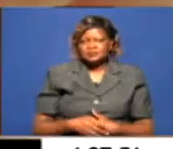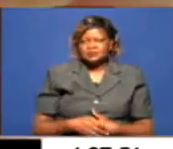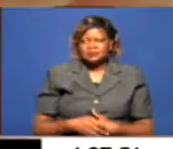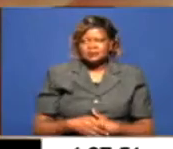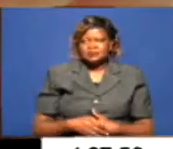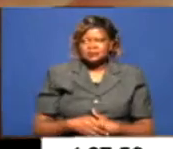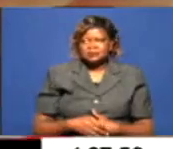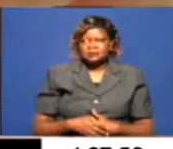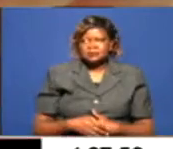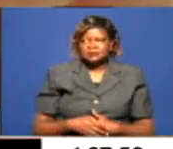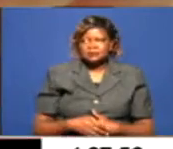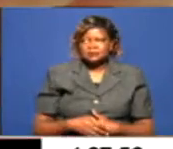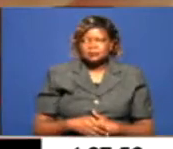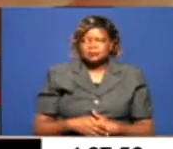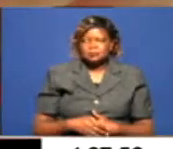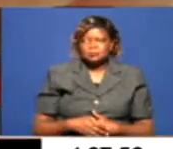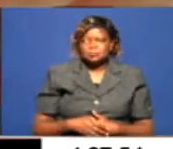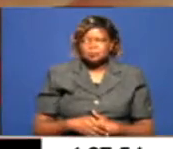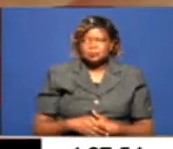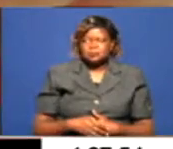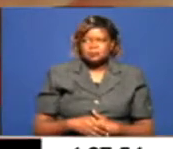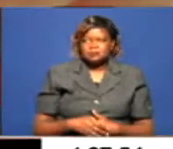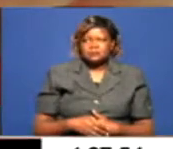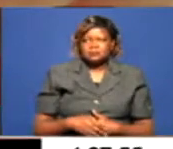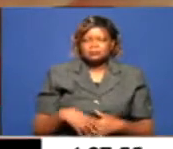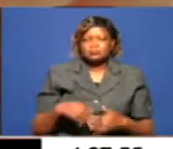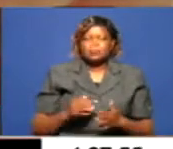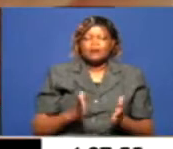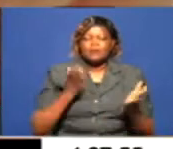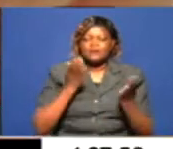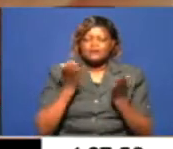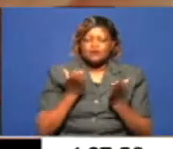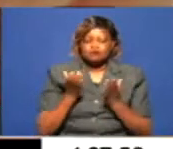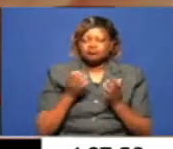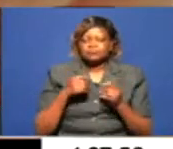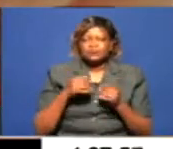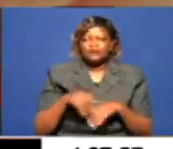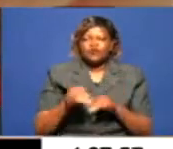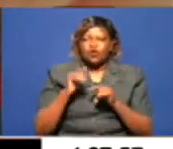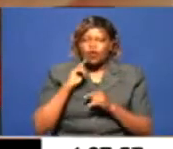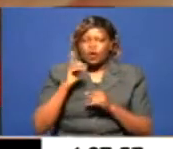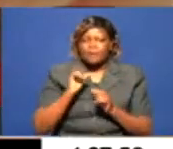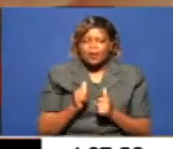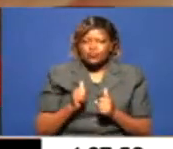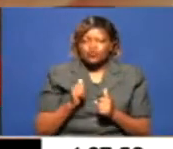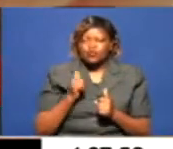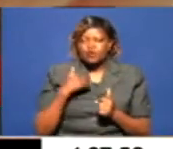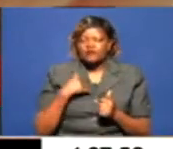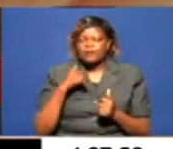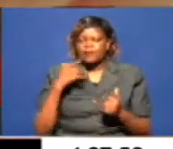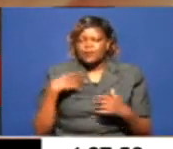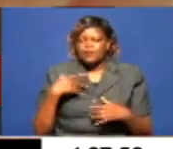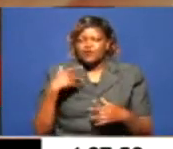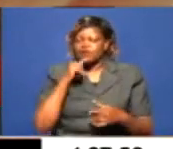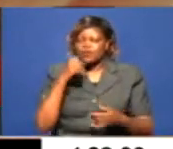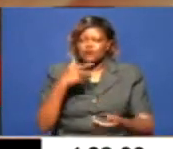passenger service vehicle operators in Kisumu are yet to implement the directive by the government to have unvaccinated people barred from using